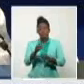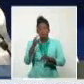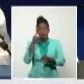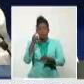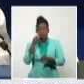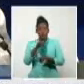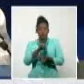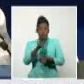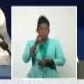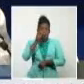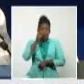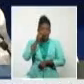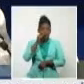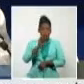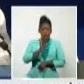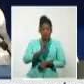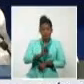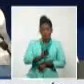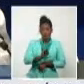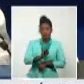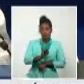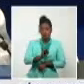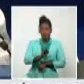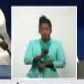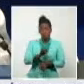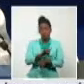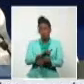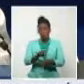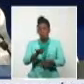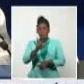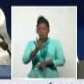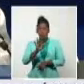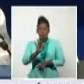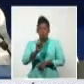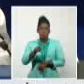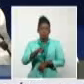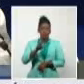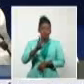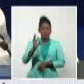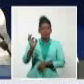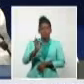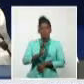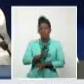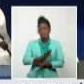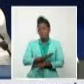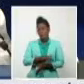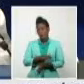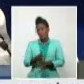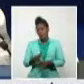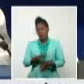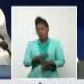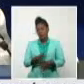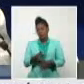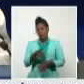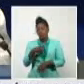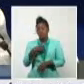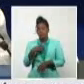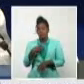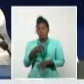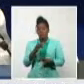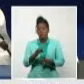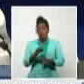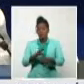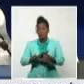of incubation, they test positive to the disease. Of the 12 new cases, 5 are